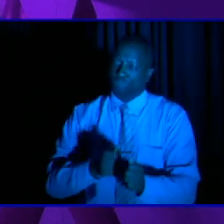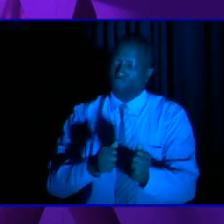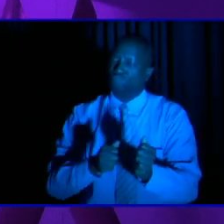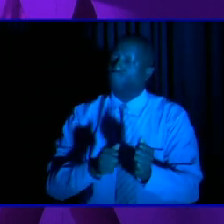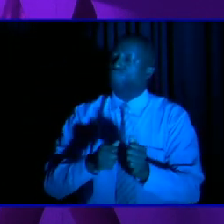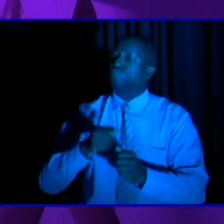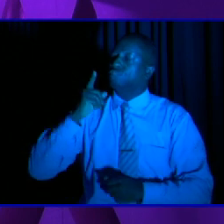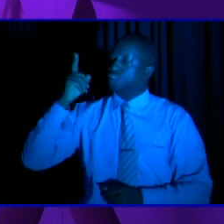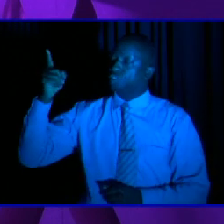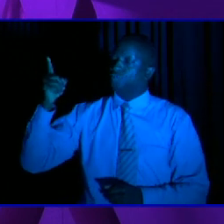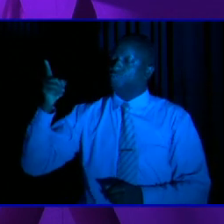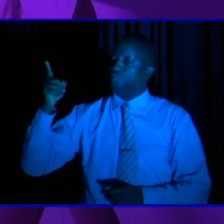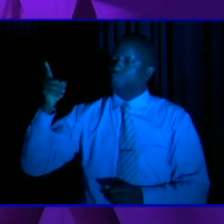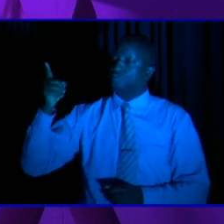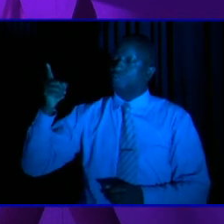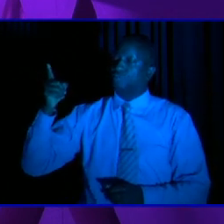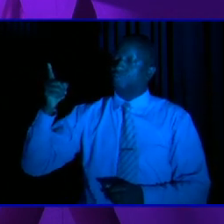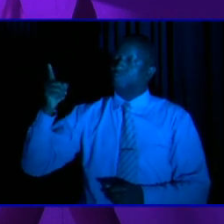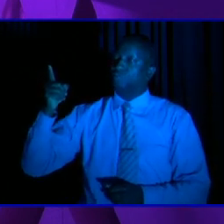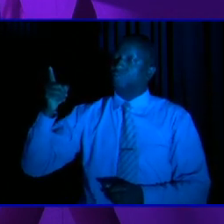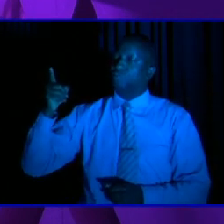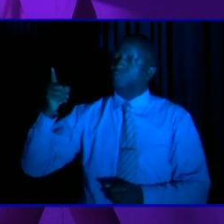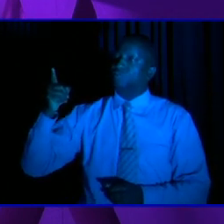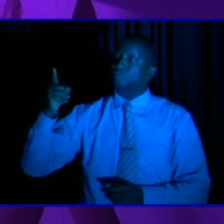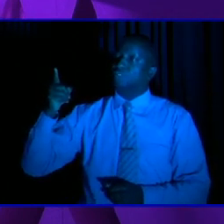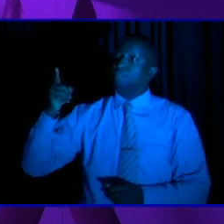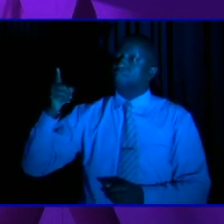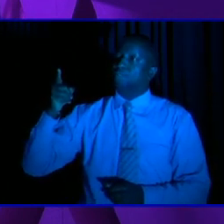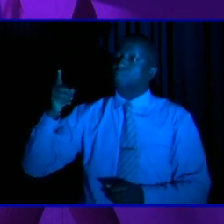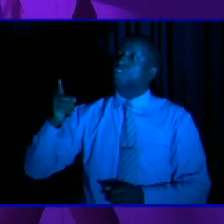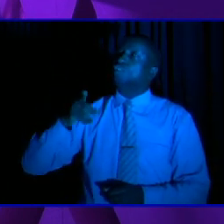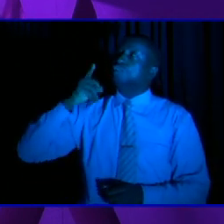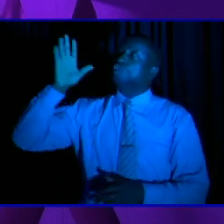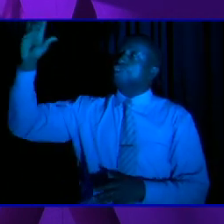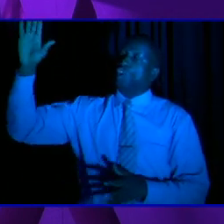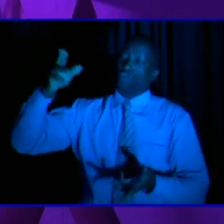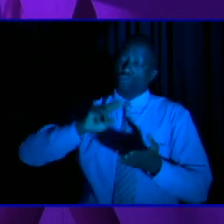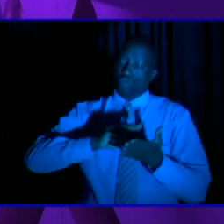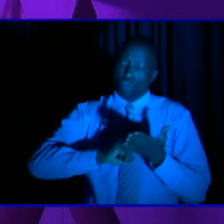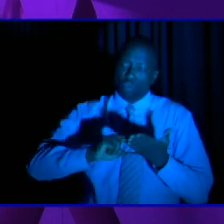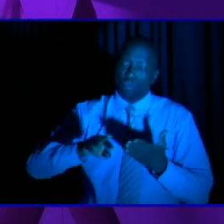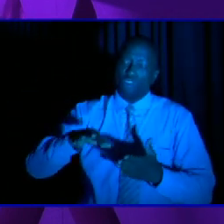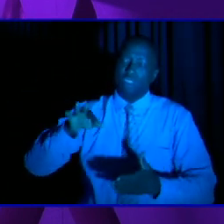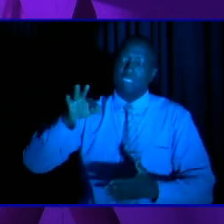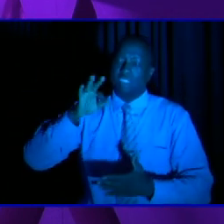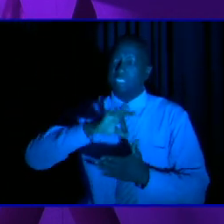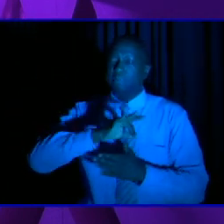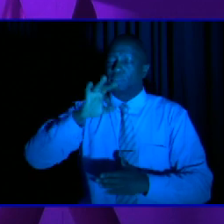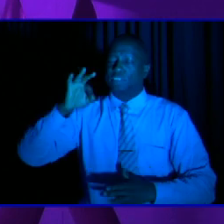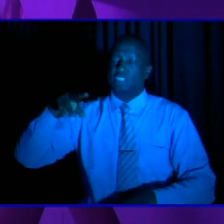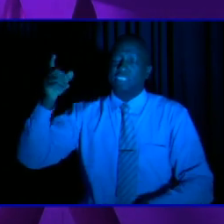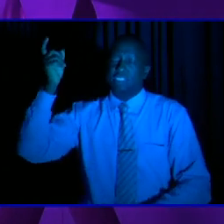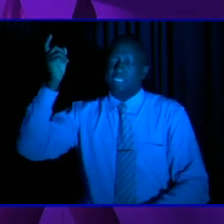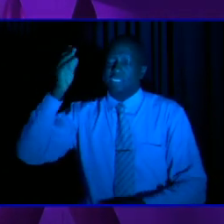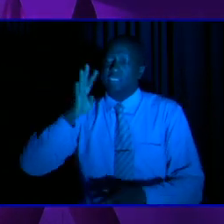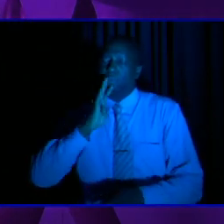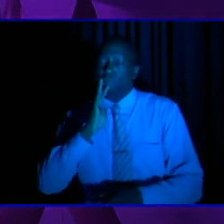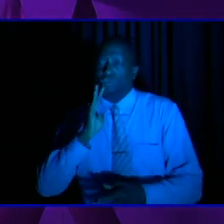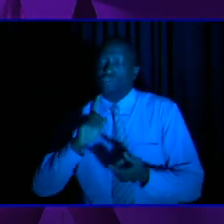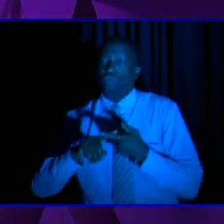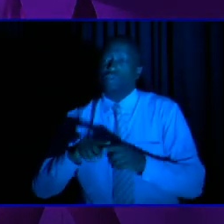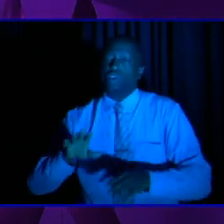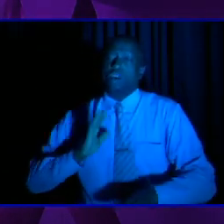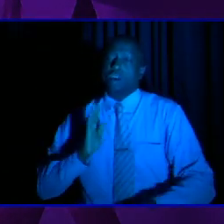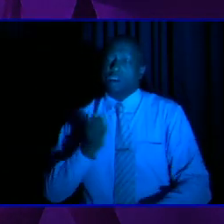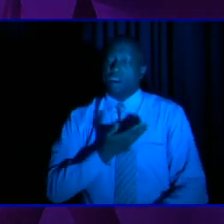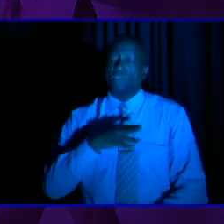a conscience that can be spoken to by your Holy Spirit. And tonight we're asking you for each of